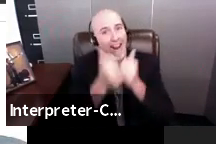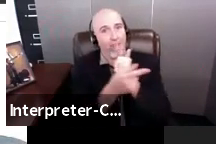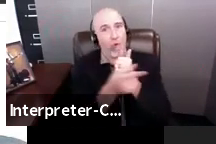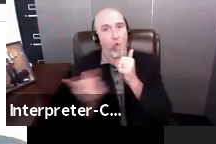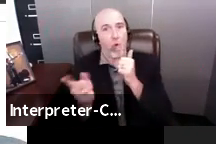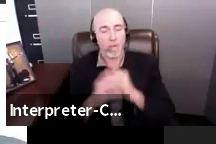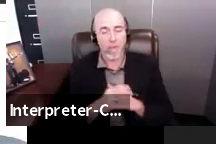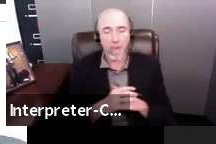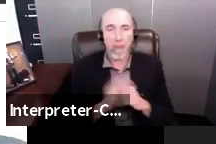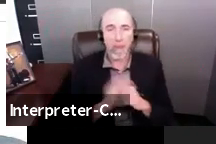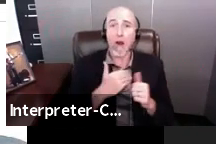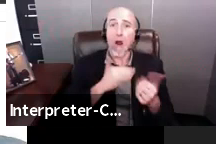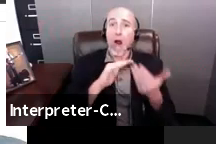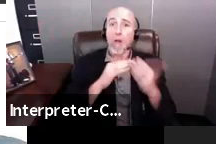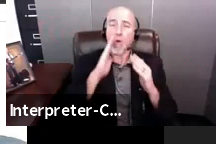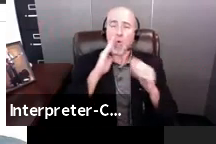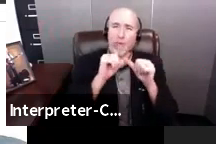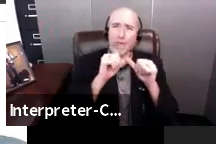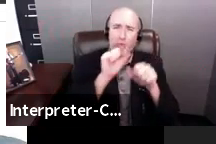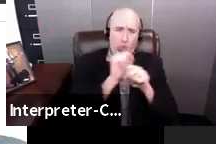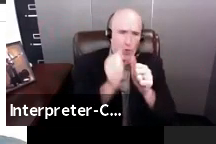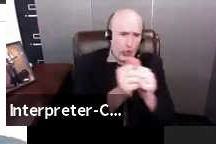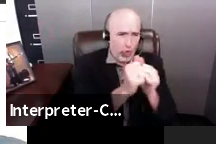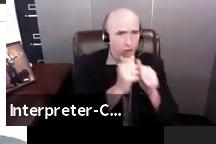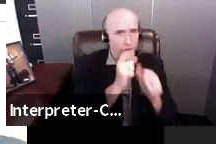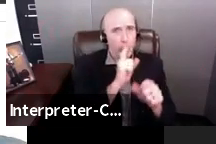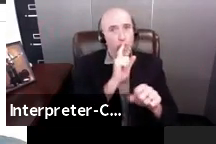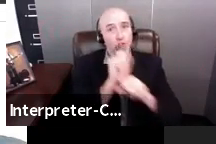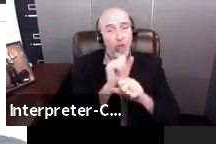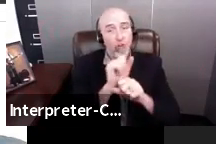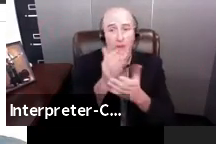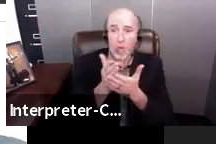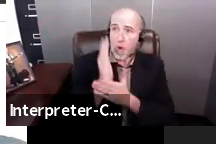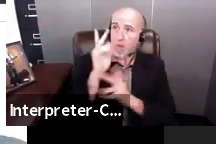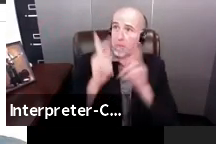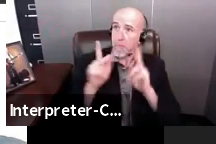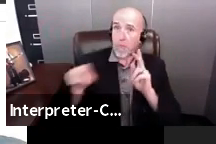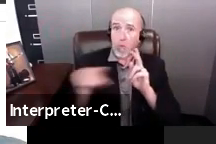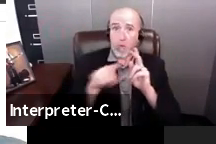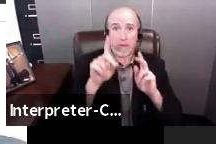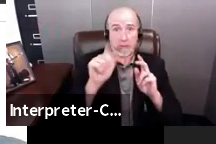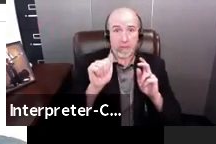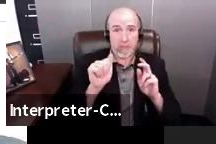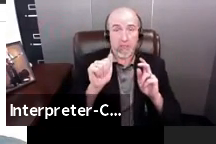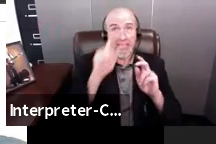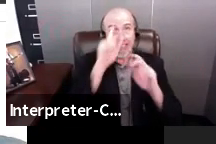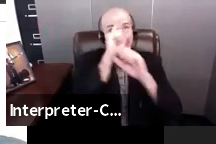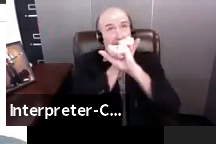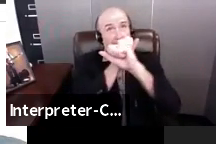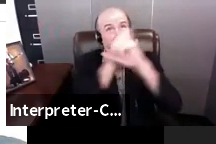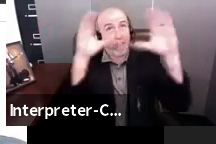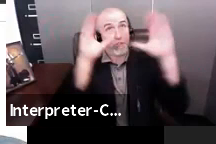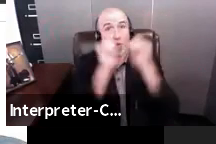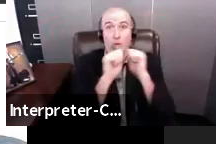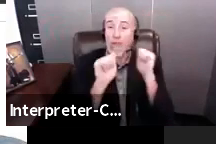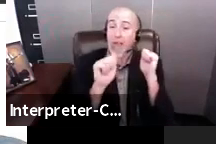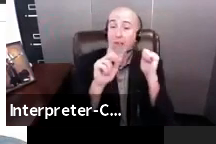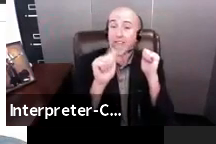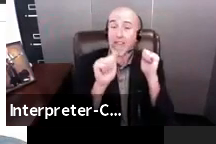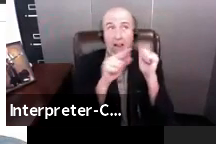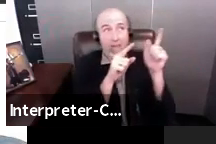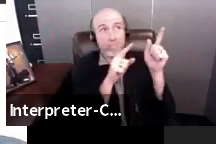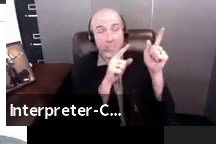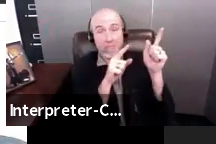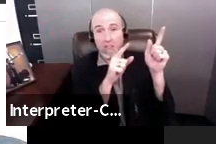Our community will continue to work together to ensure that the rights of people with disabilities as envisioned under the Americans with Disabilities